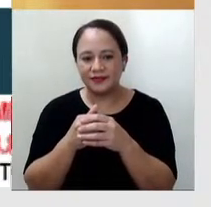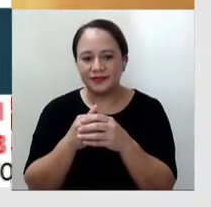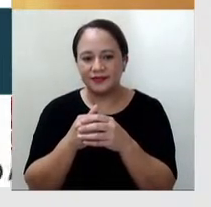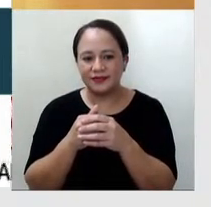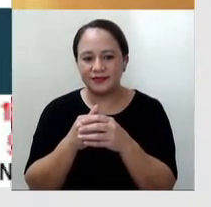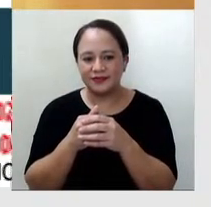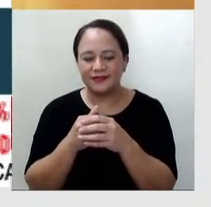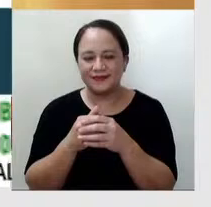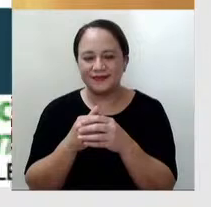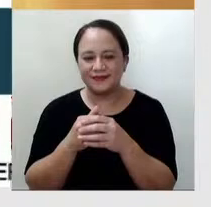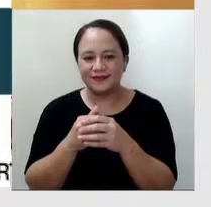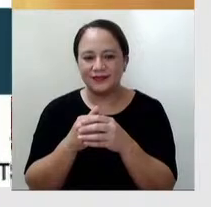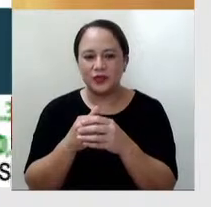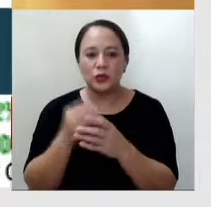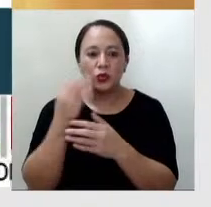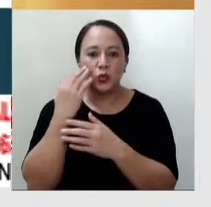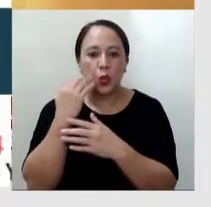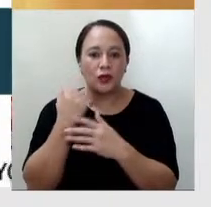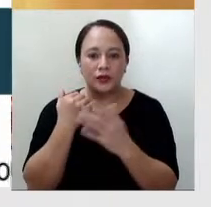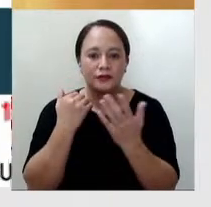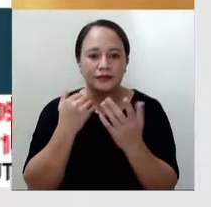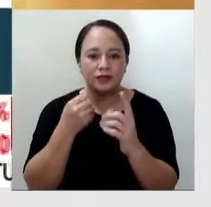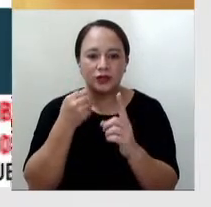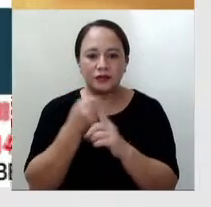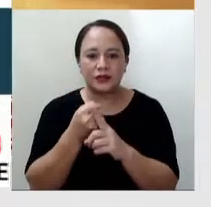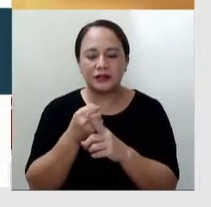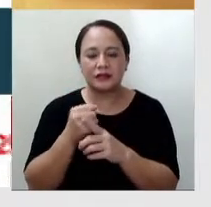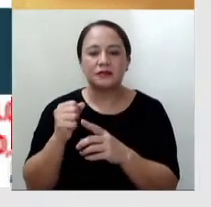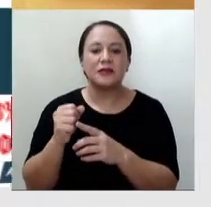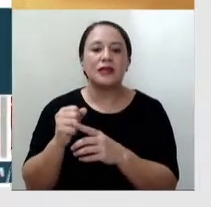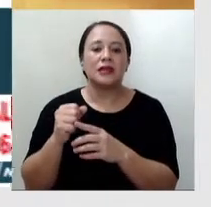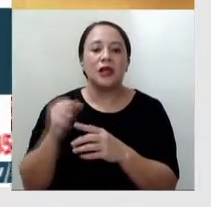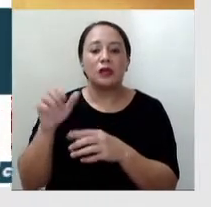the lack of effective domestic remedies